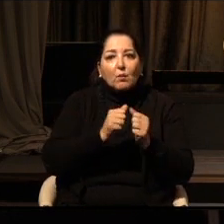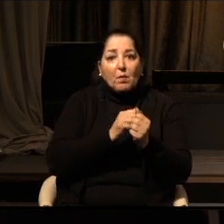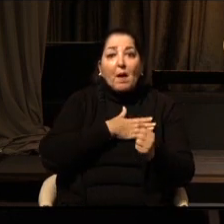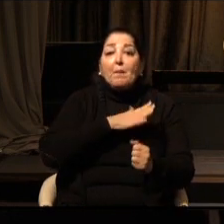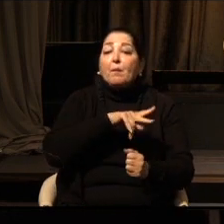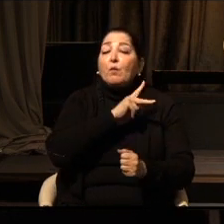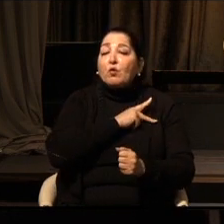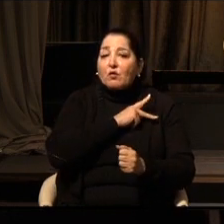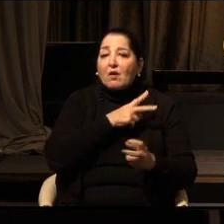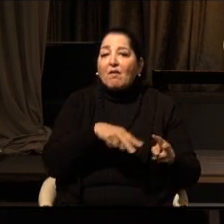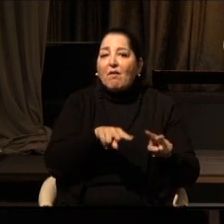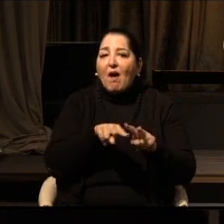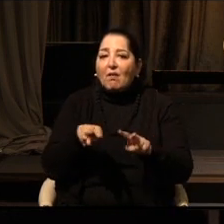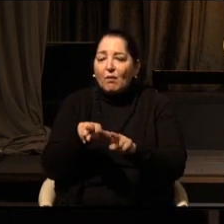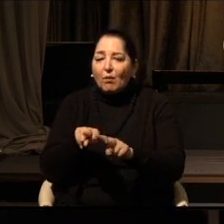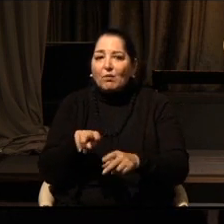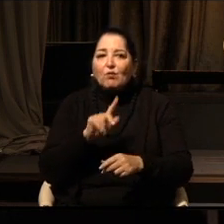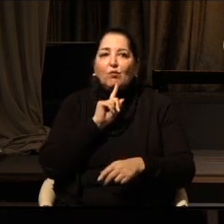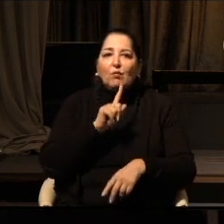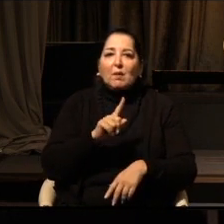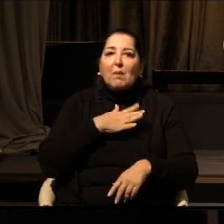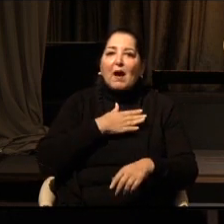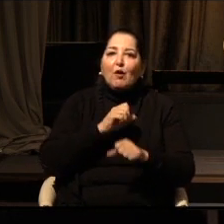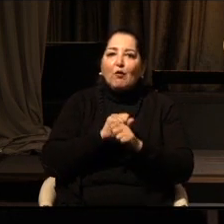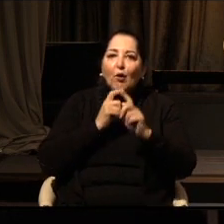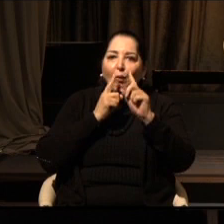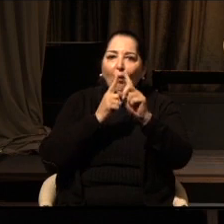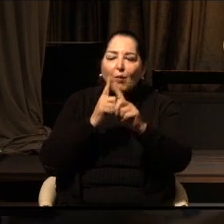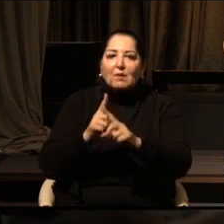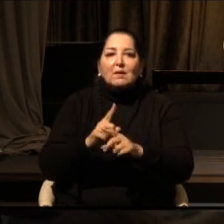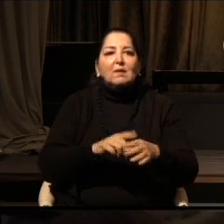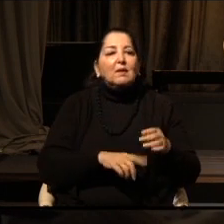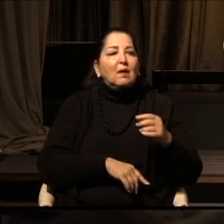values, with my, you know, career goals, and which